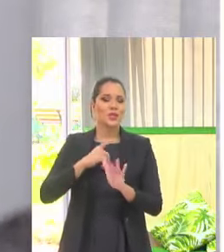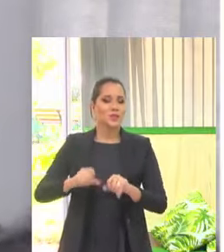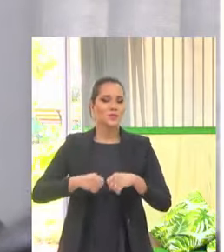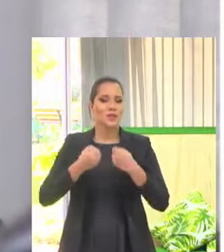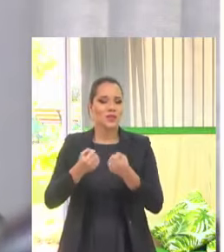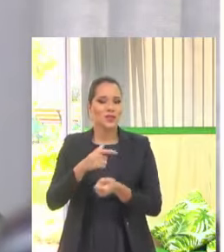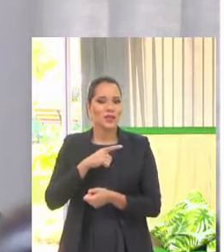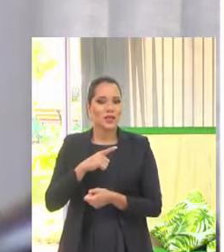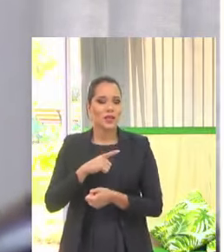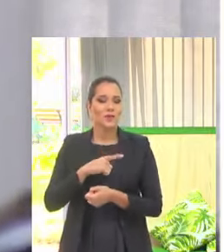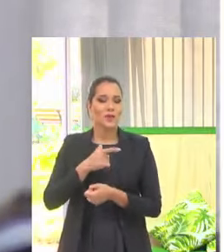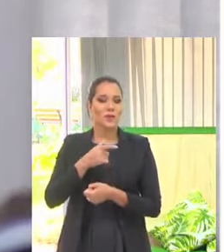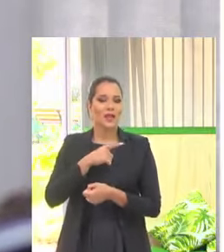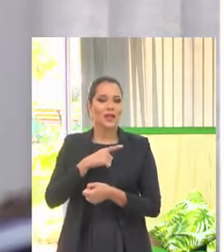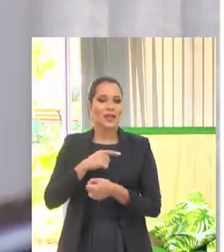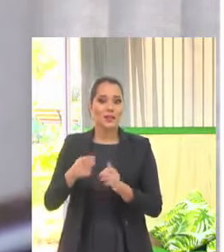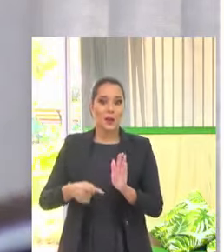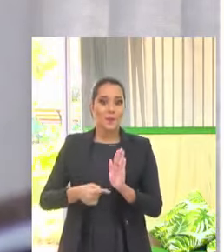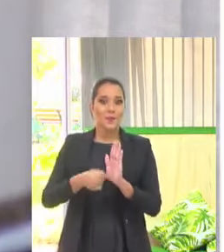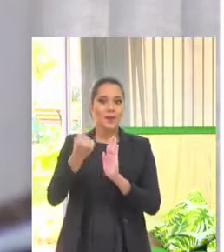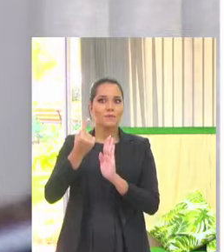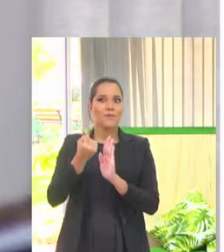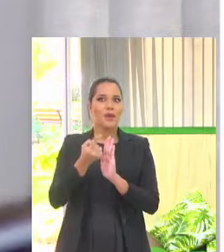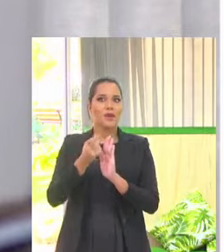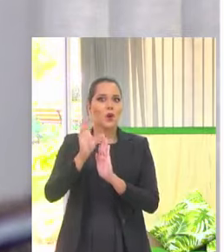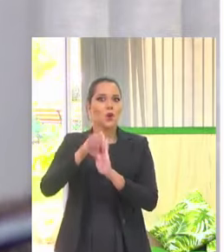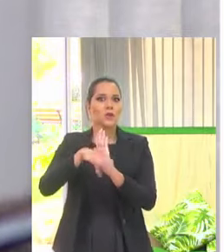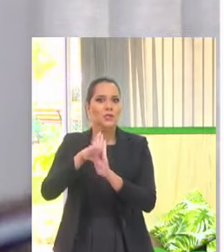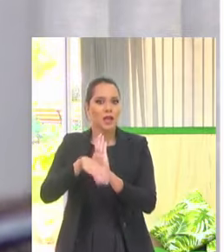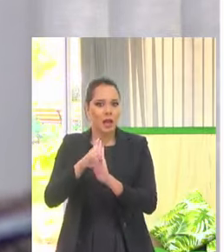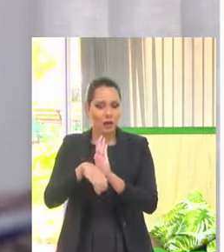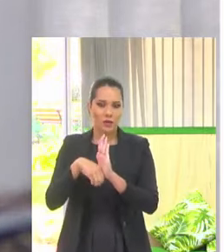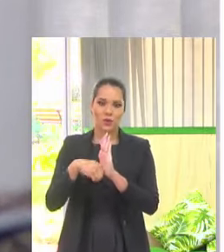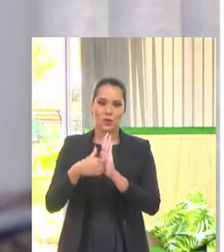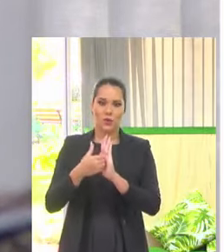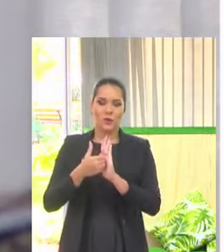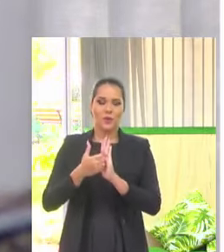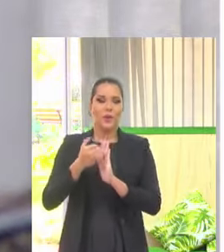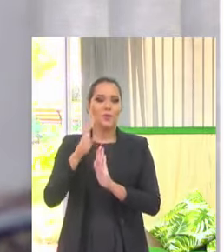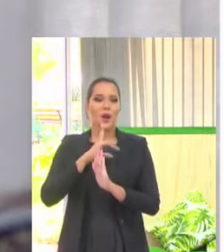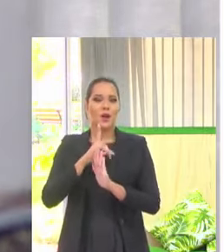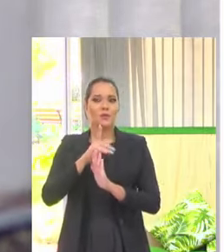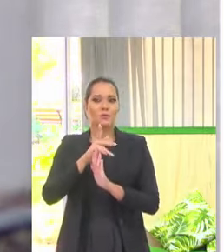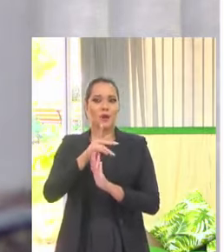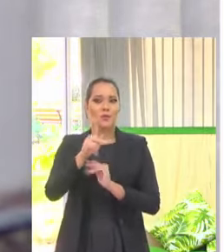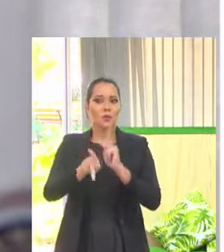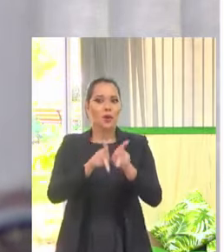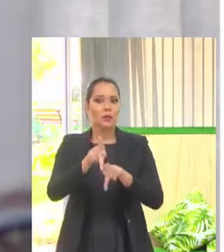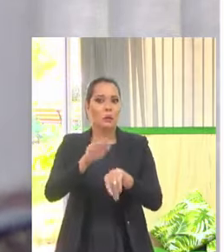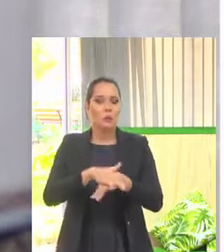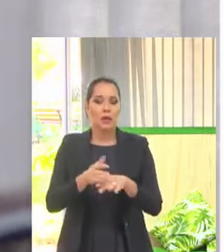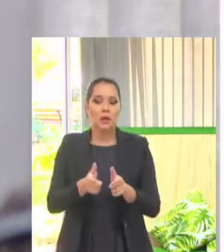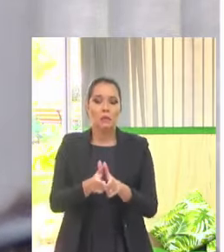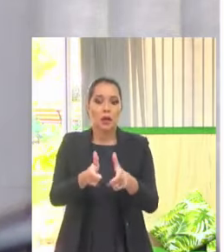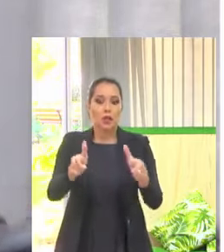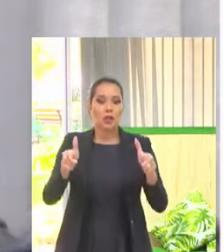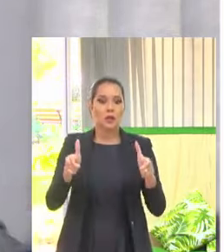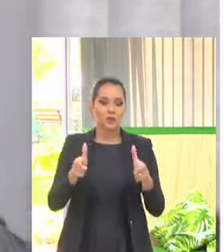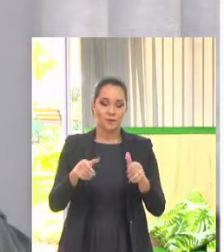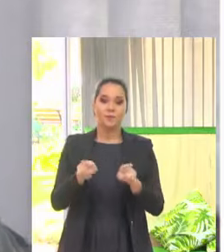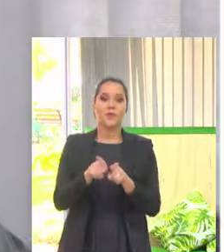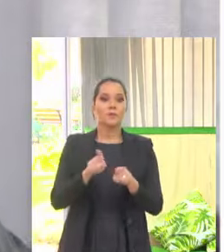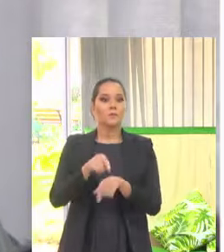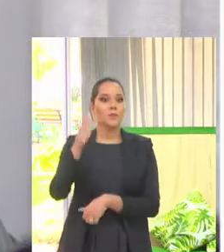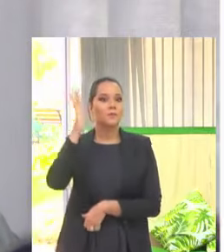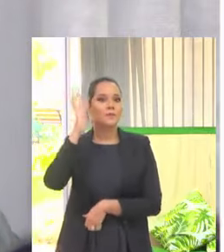sight abstract concept to a broader audience, and more than that, to reflect and